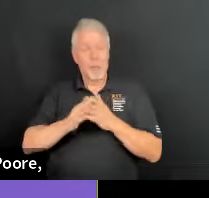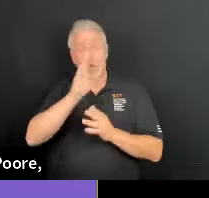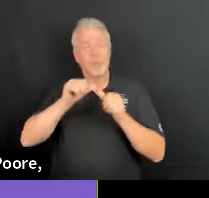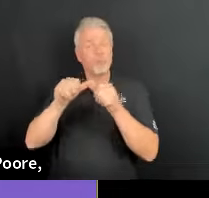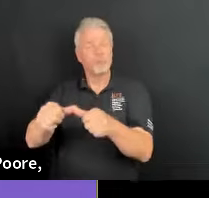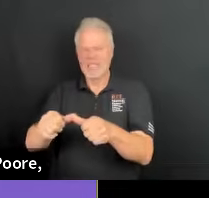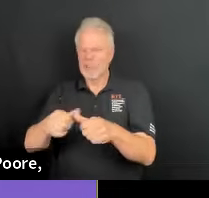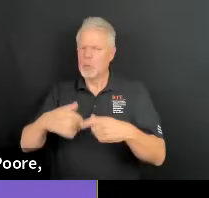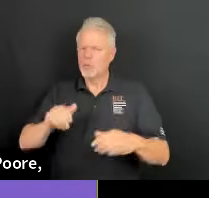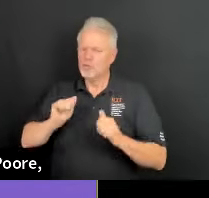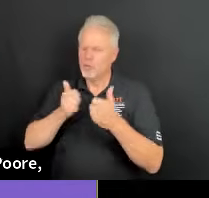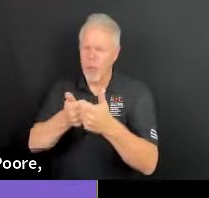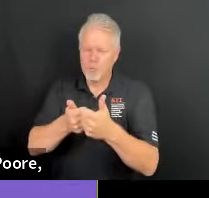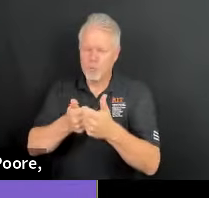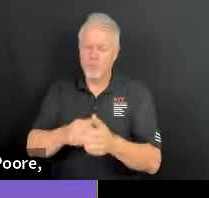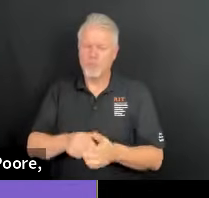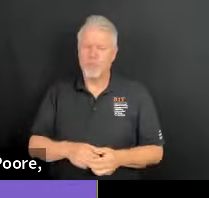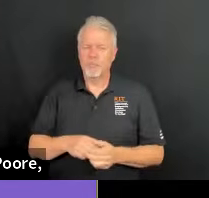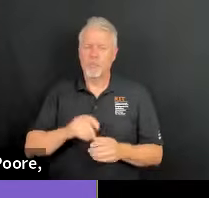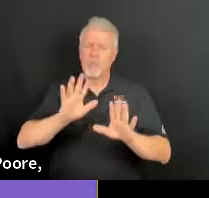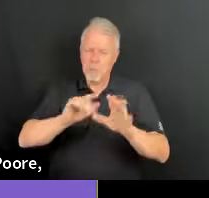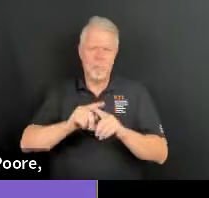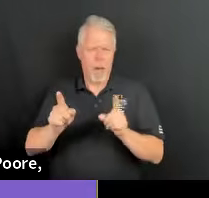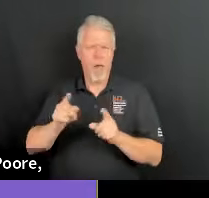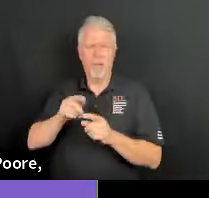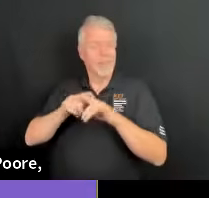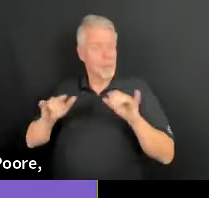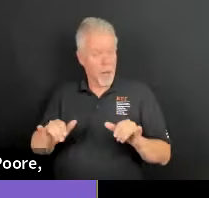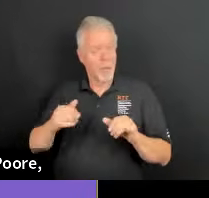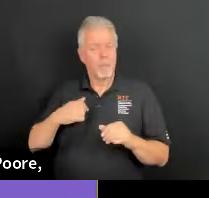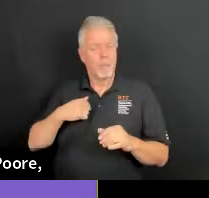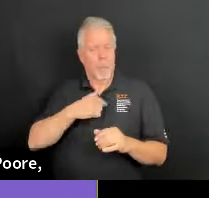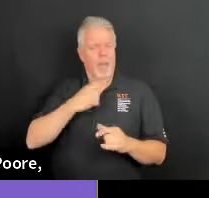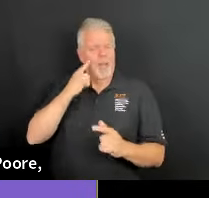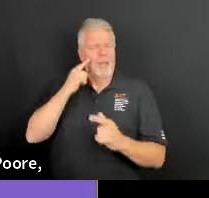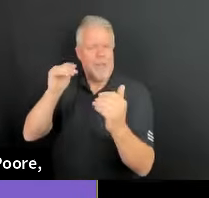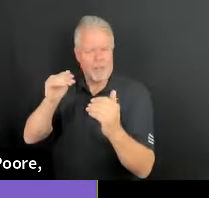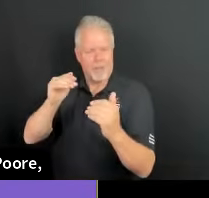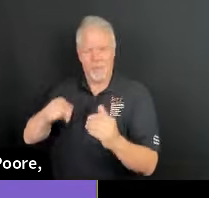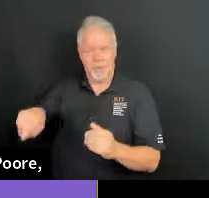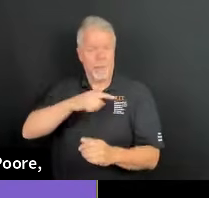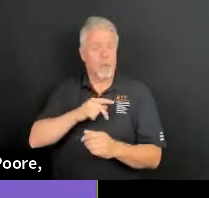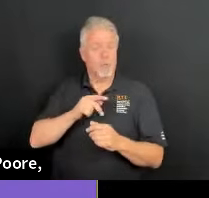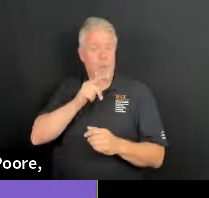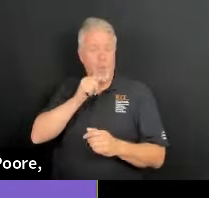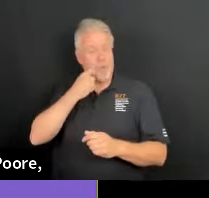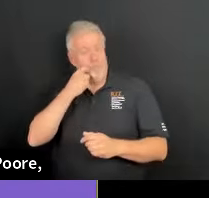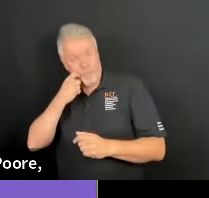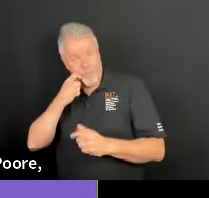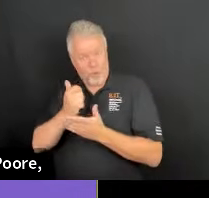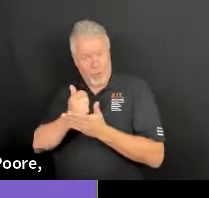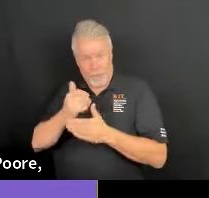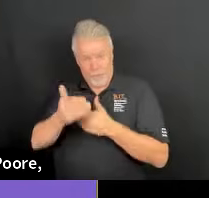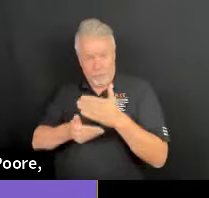low rate of success, or excuse me, recovery has a low, sobriety has a low rate of success. So